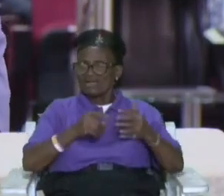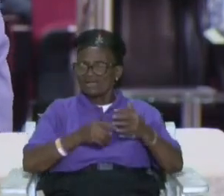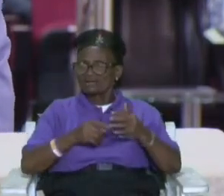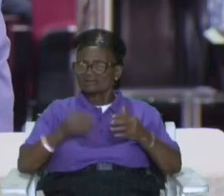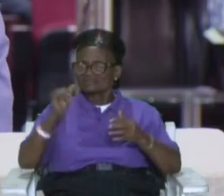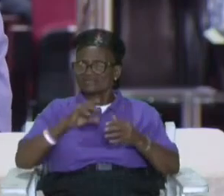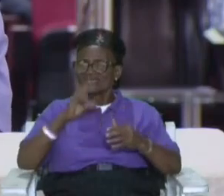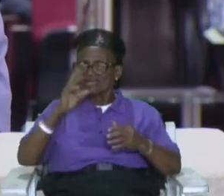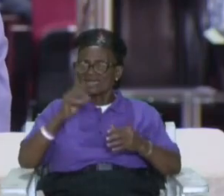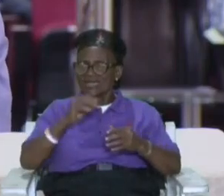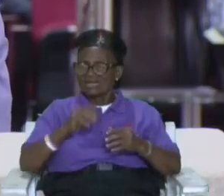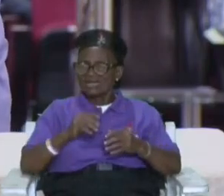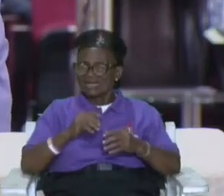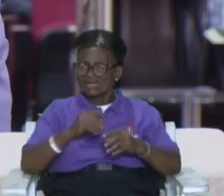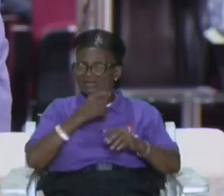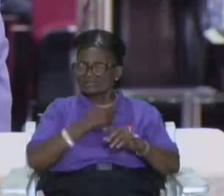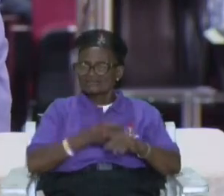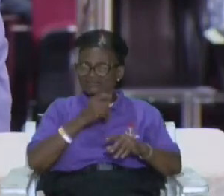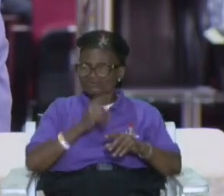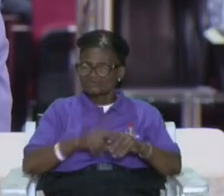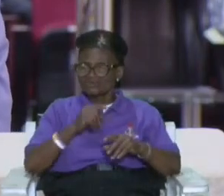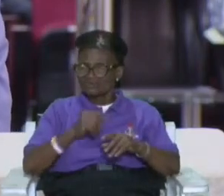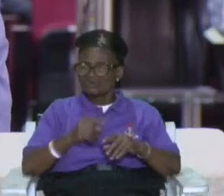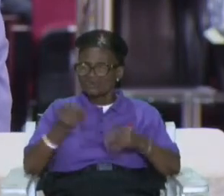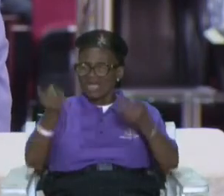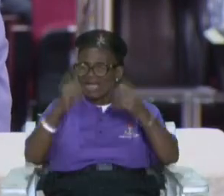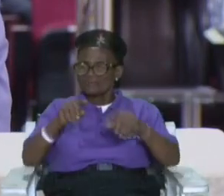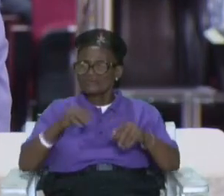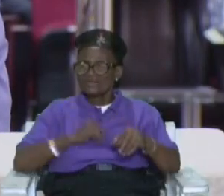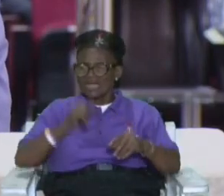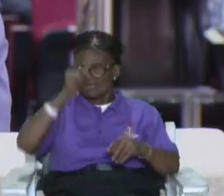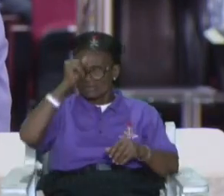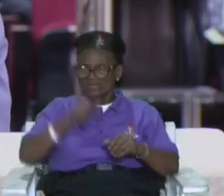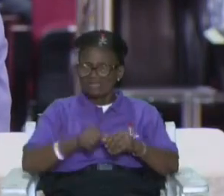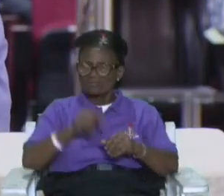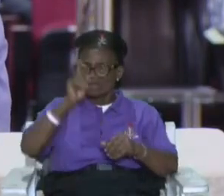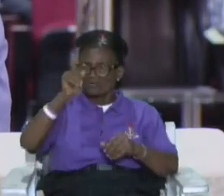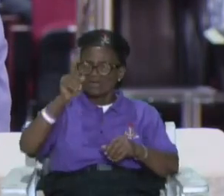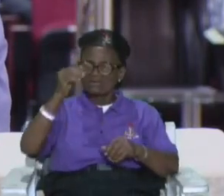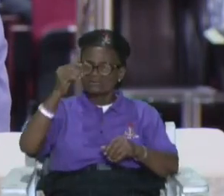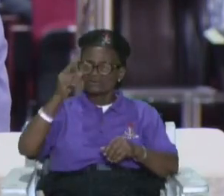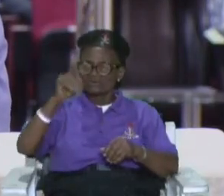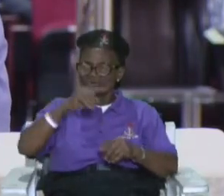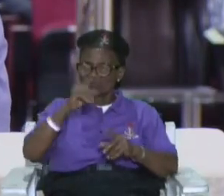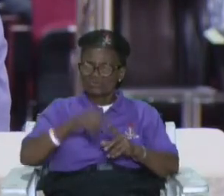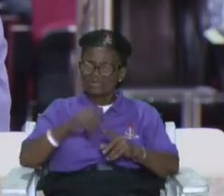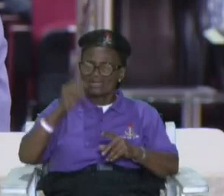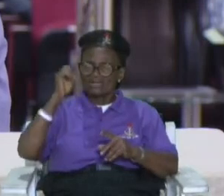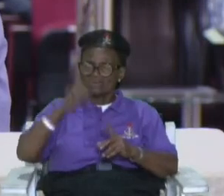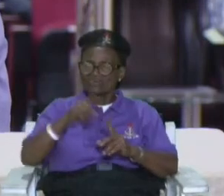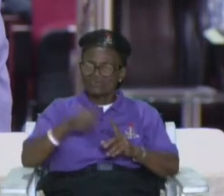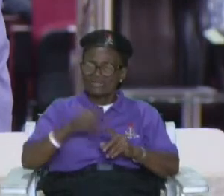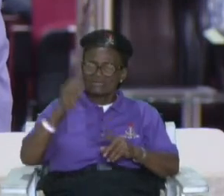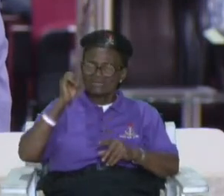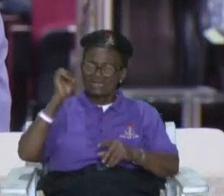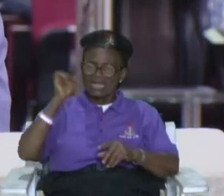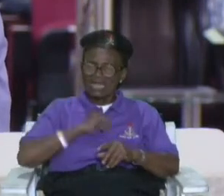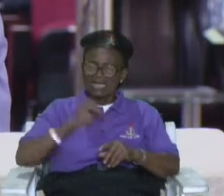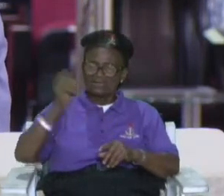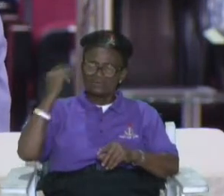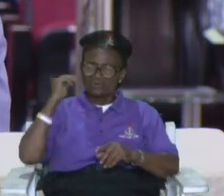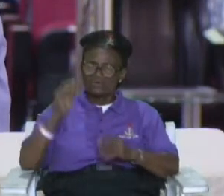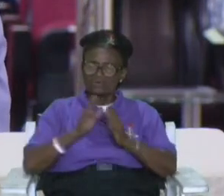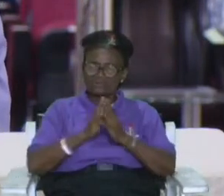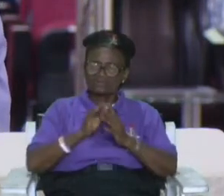I remember one when I was praying in my prayer room last night. God reminded me of one.